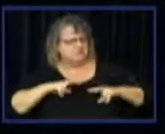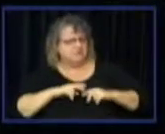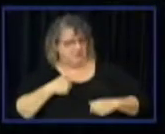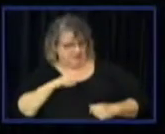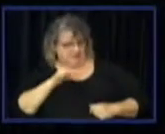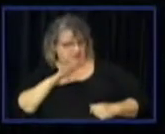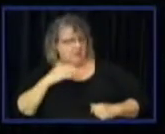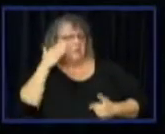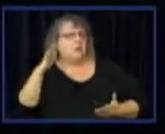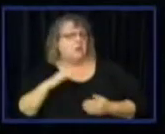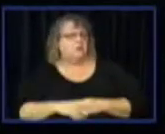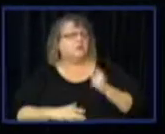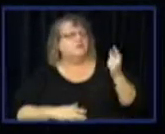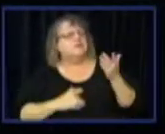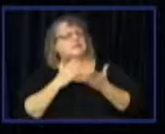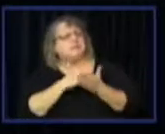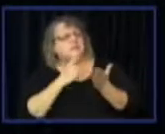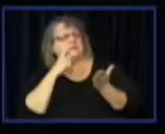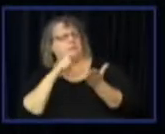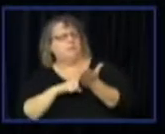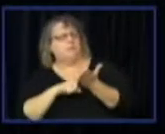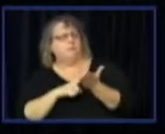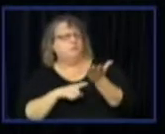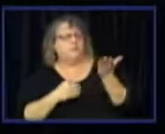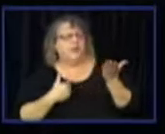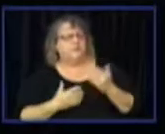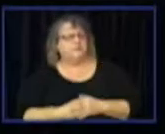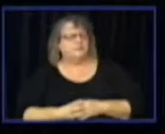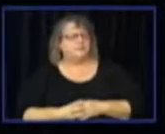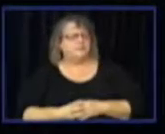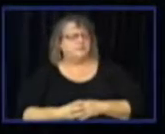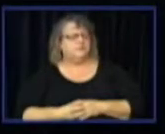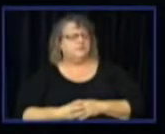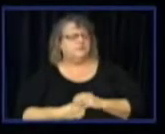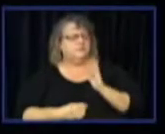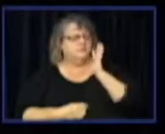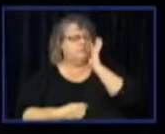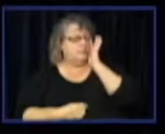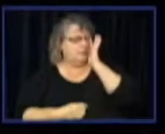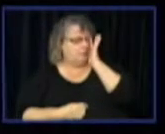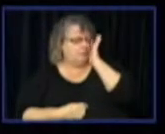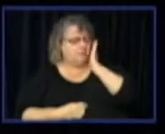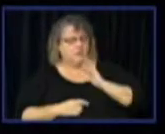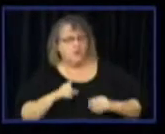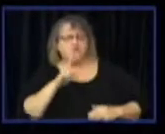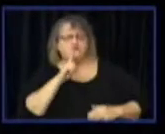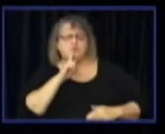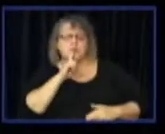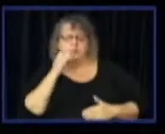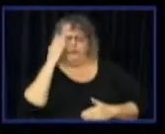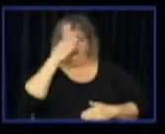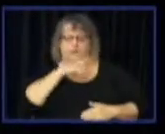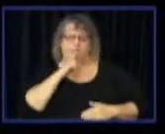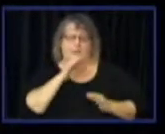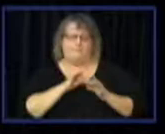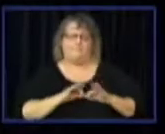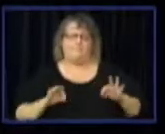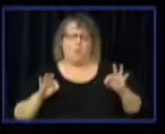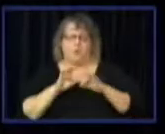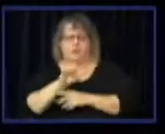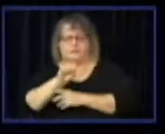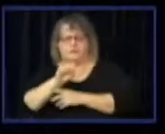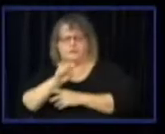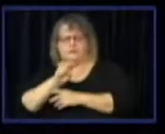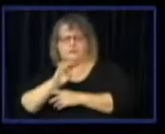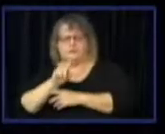of things, but what would be some of the symptoms that would give a person a sign that they'd had one? Well, one of the most subtle ones is really important because you might